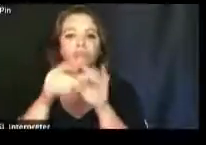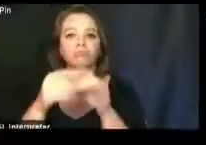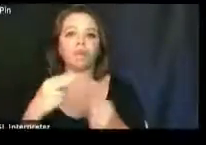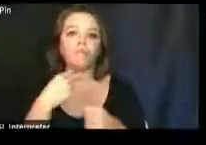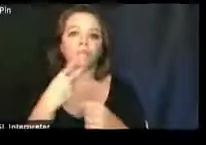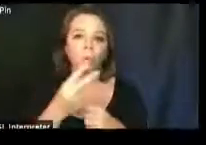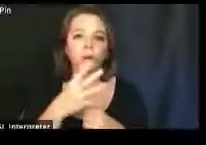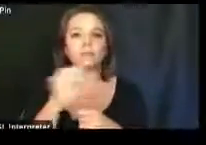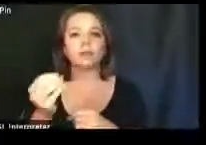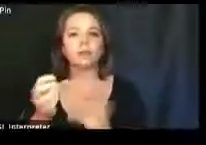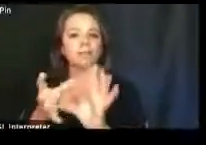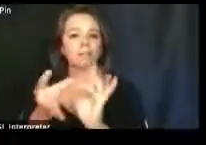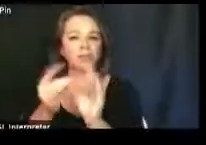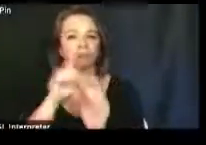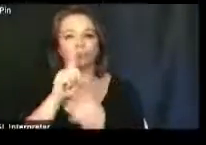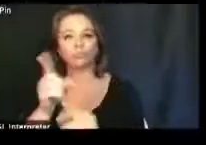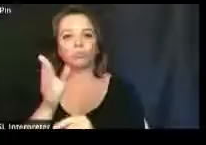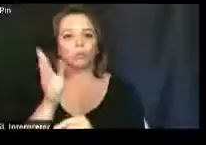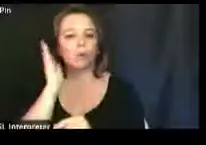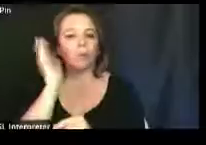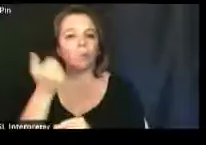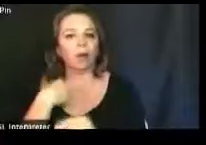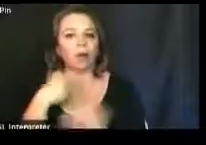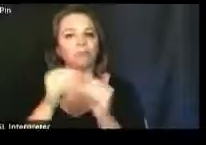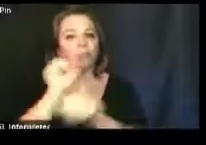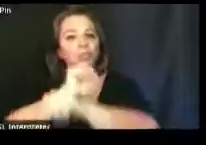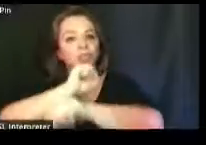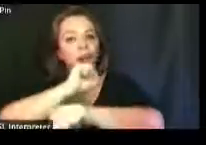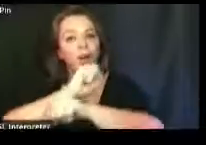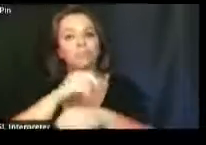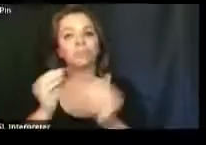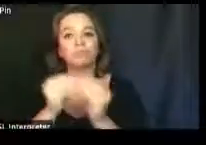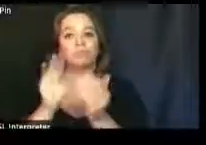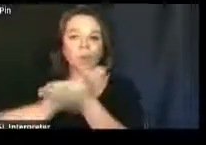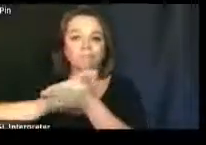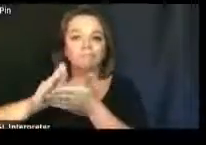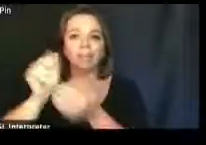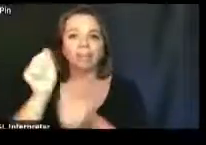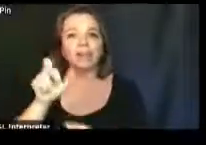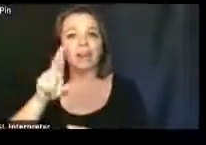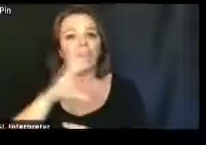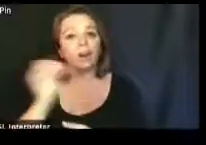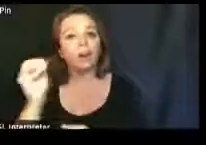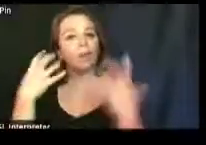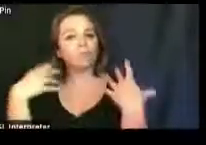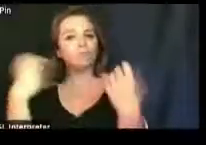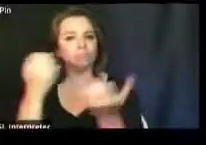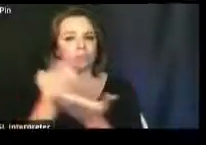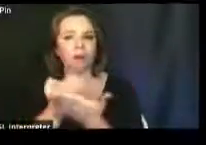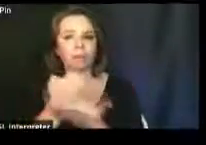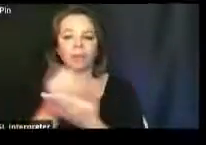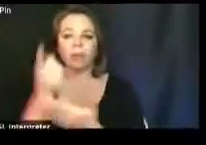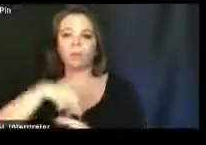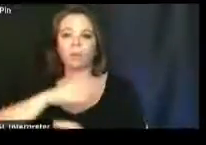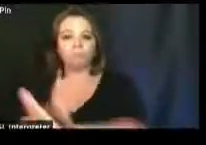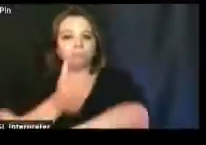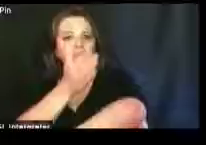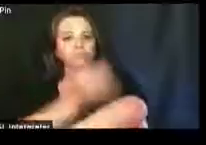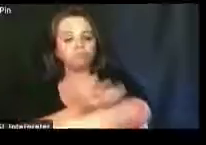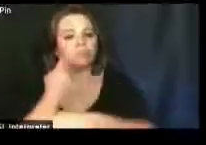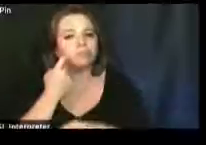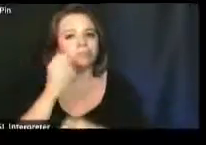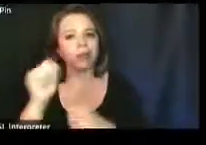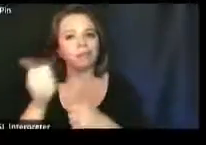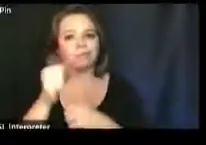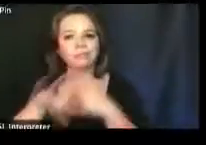in more jobs, cleaner air, and a stronger economy. We have made so many strides these last 10 years. Please let us continue to